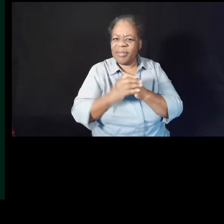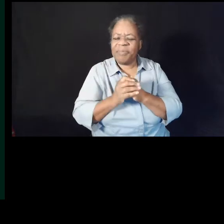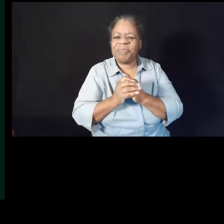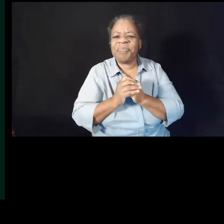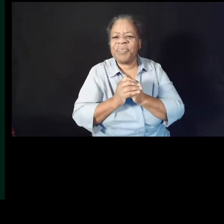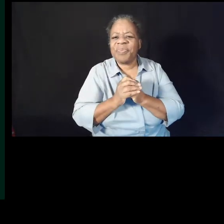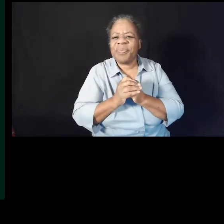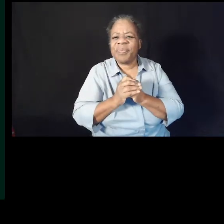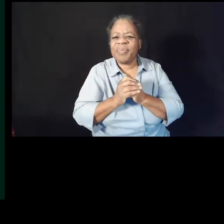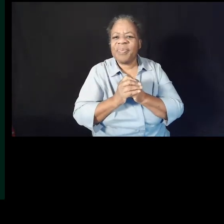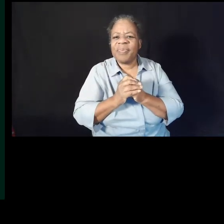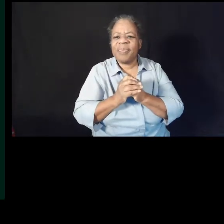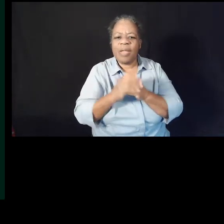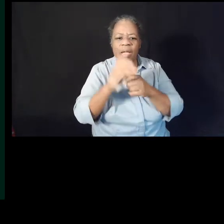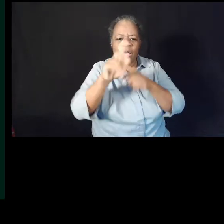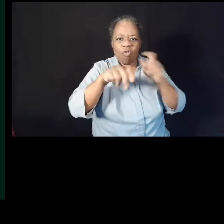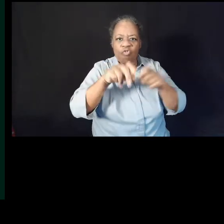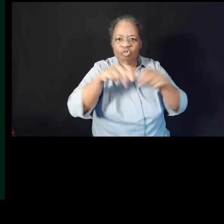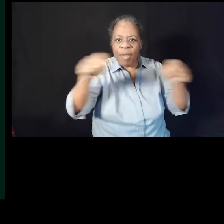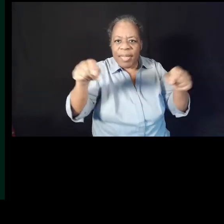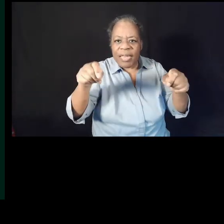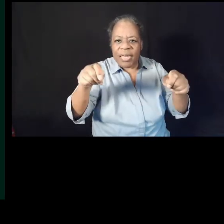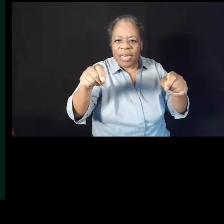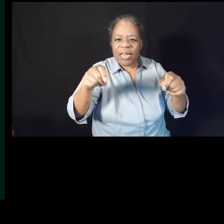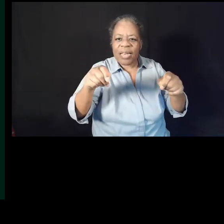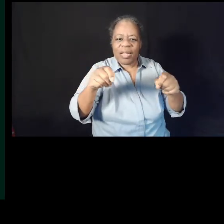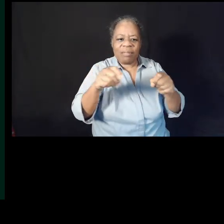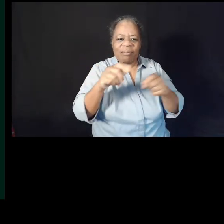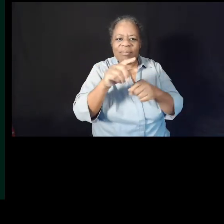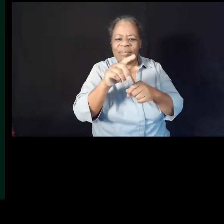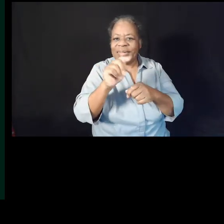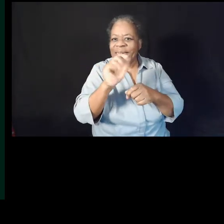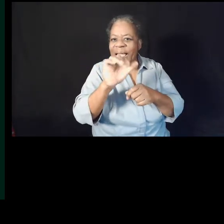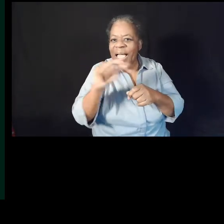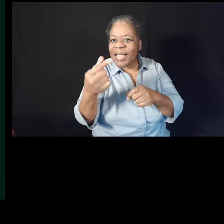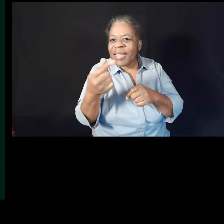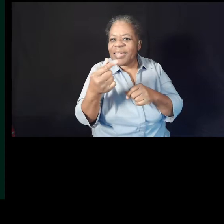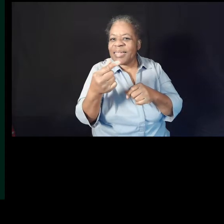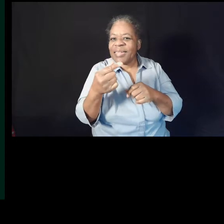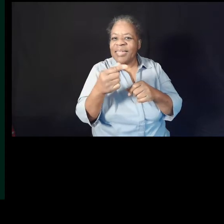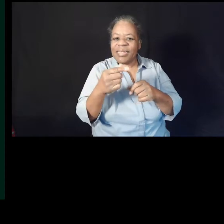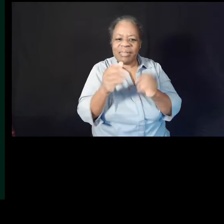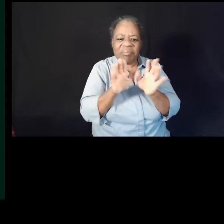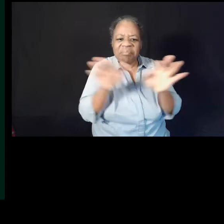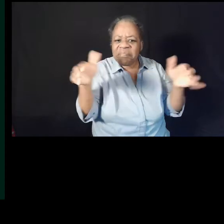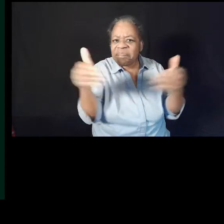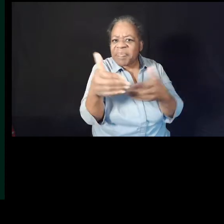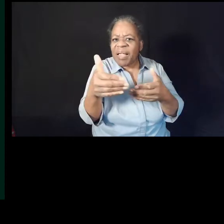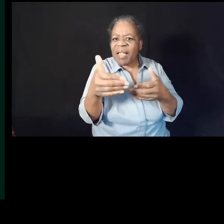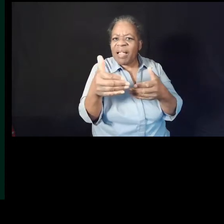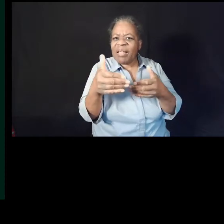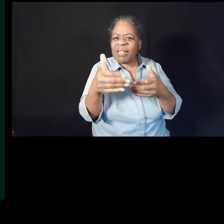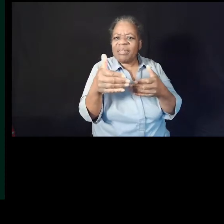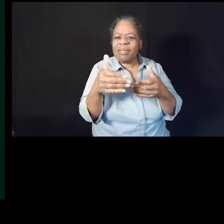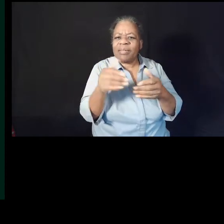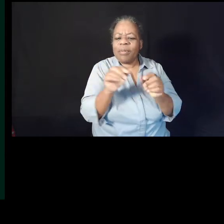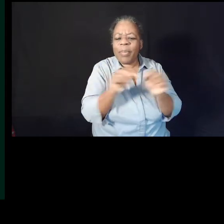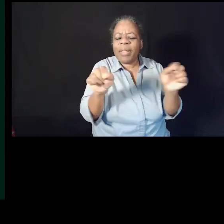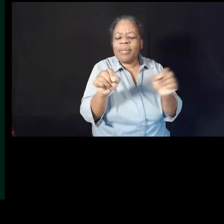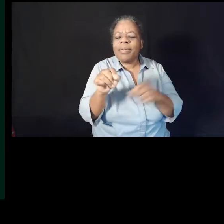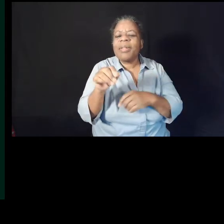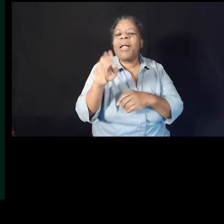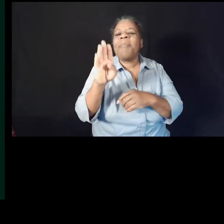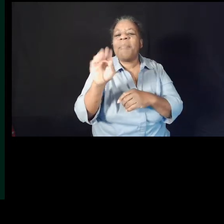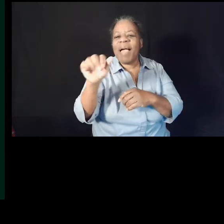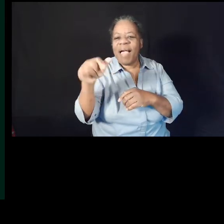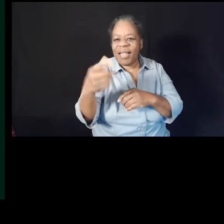It came without ribbons. It came without tags. It came without packages, boxes, or bags.